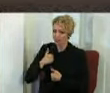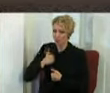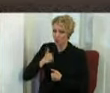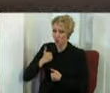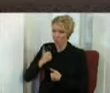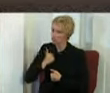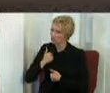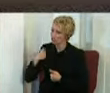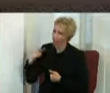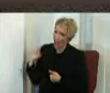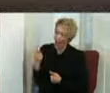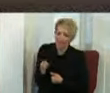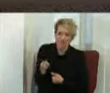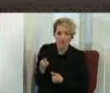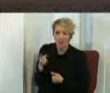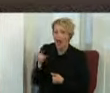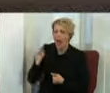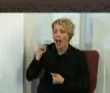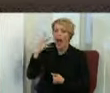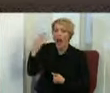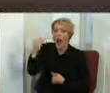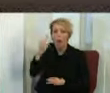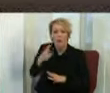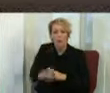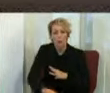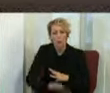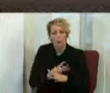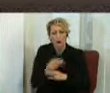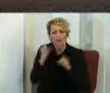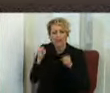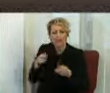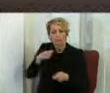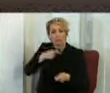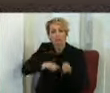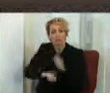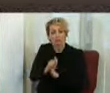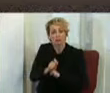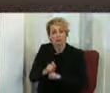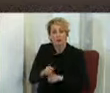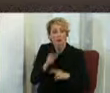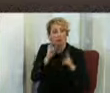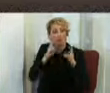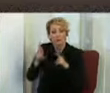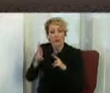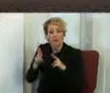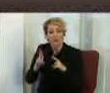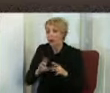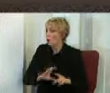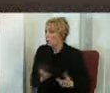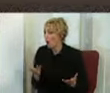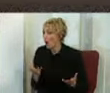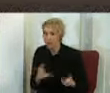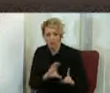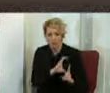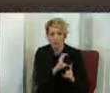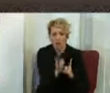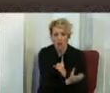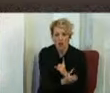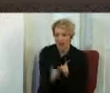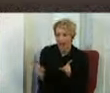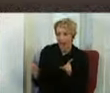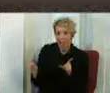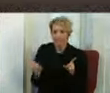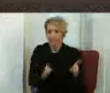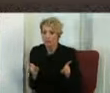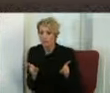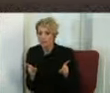that ultimately we might respect one another, our cultures and our differences, as hard